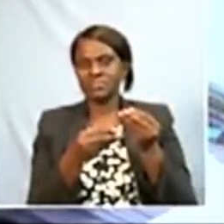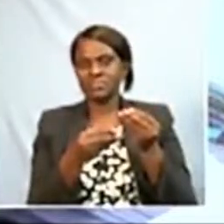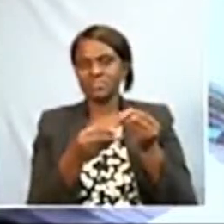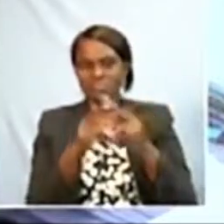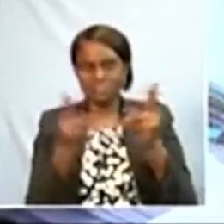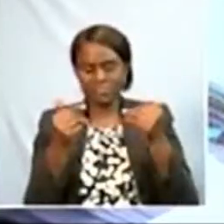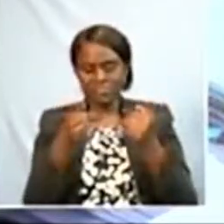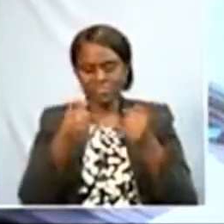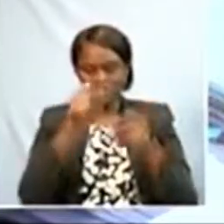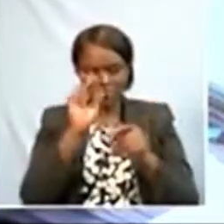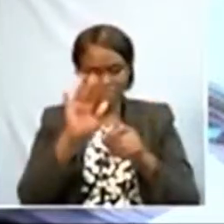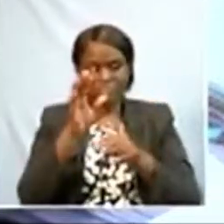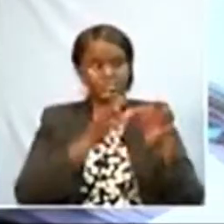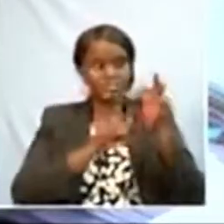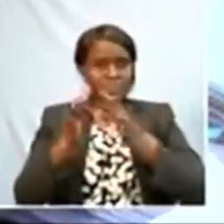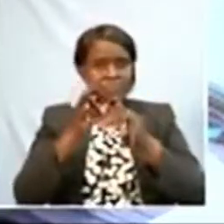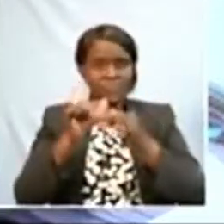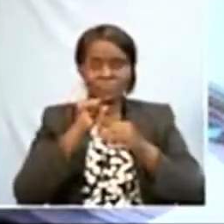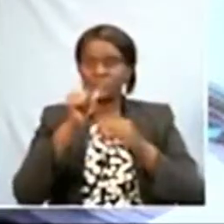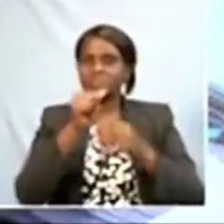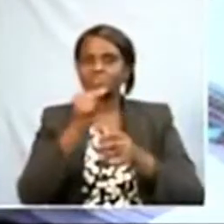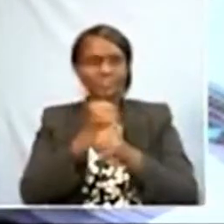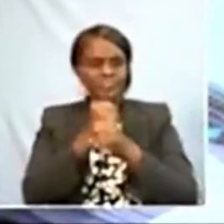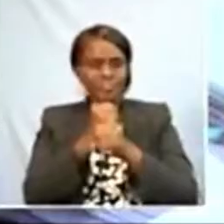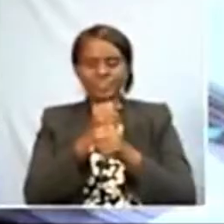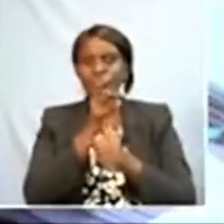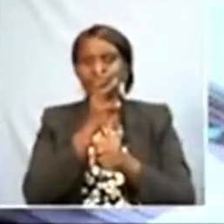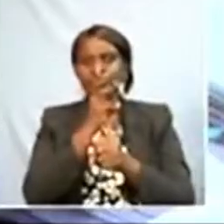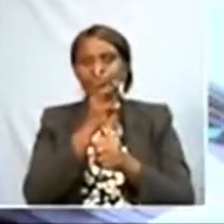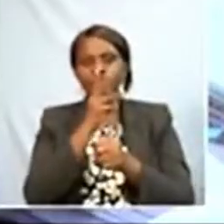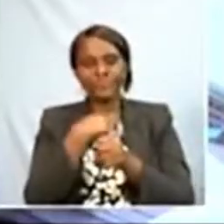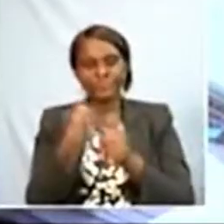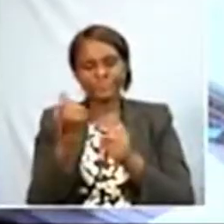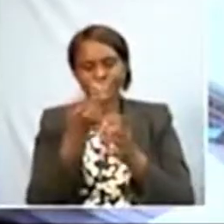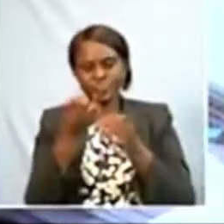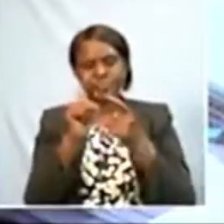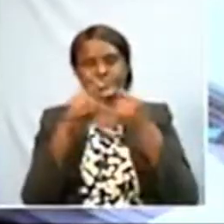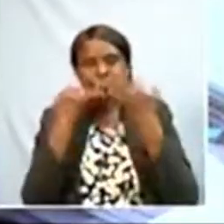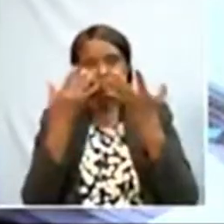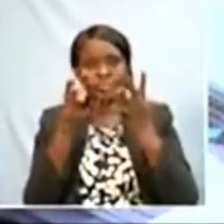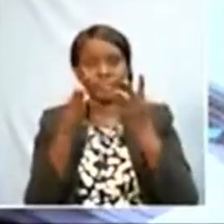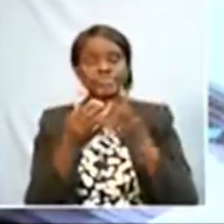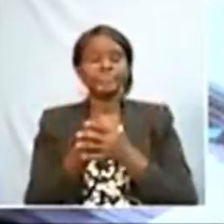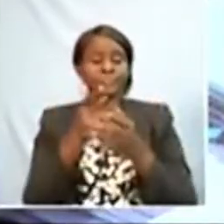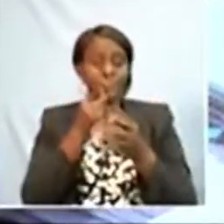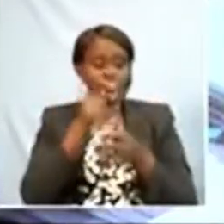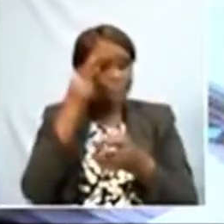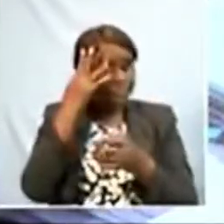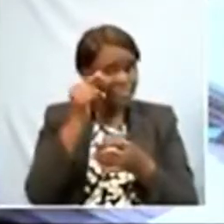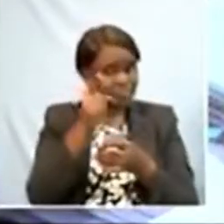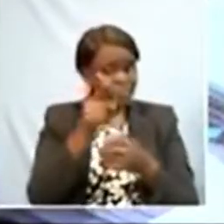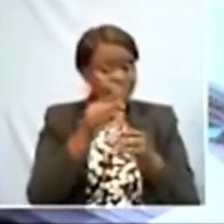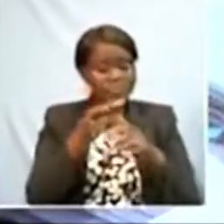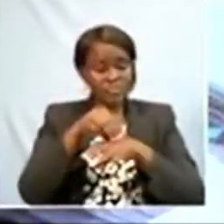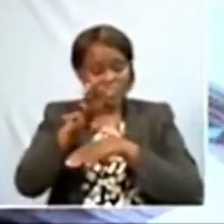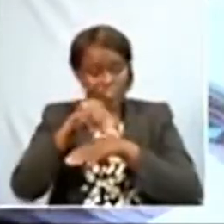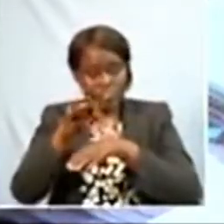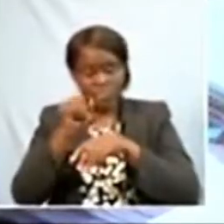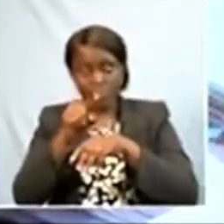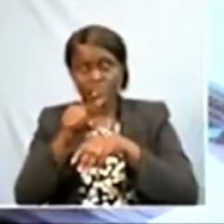So, your justifications are not holding water. And I want to mention that the reasons that you have been